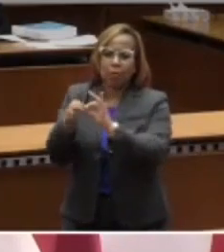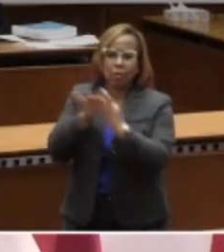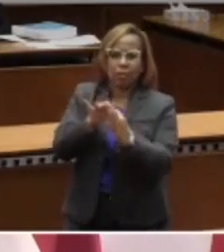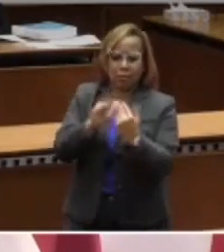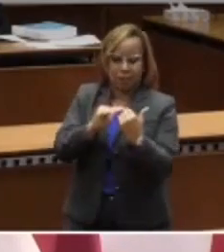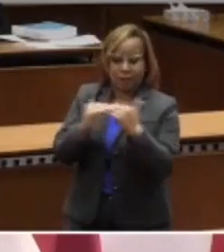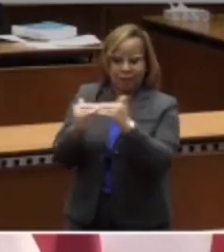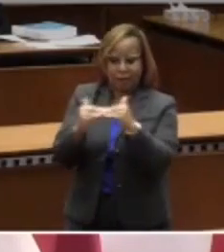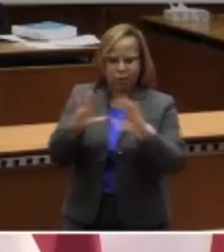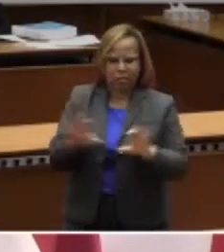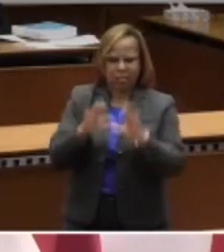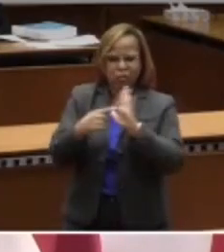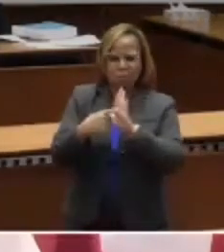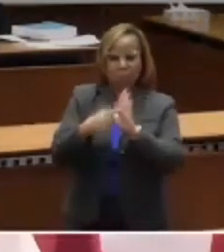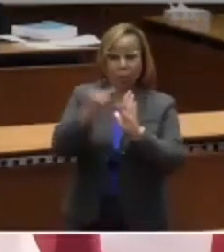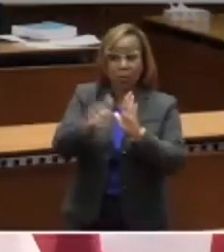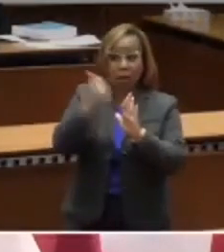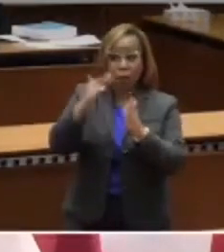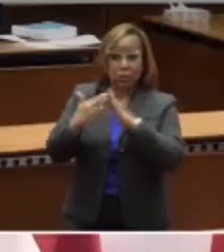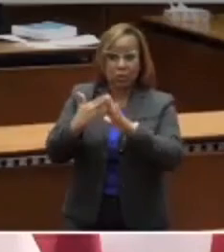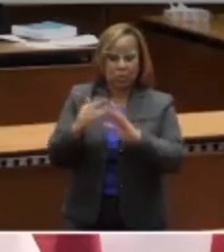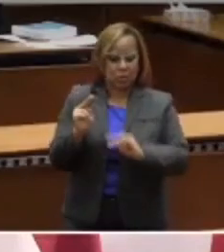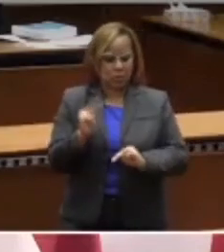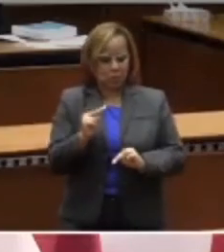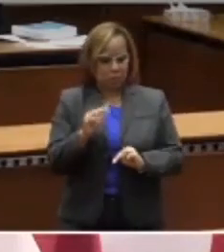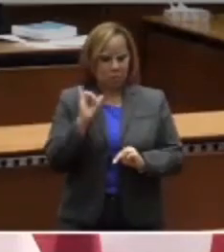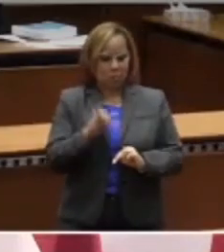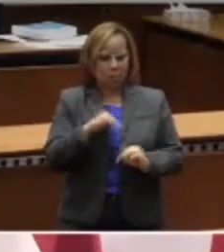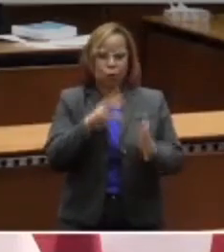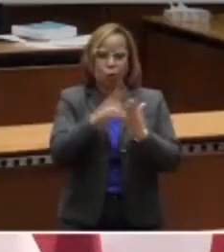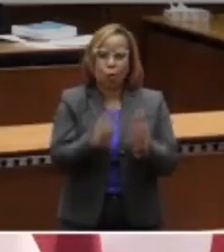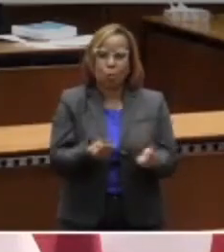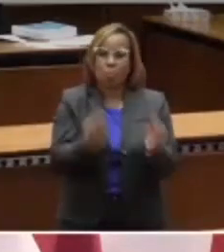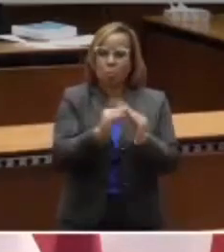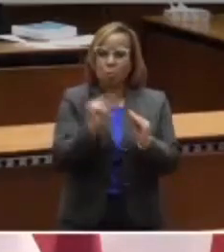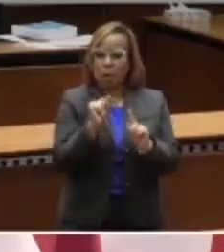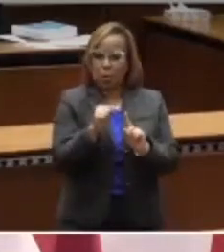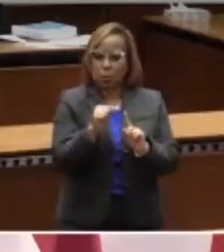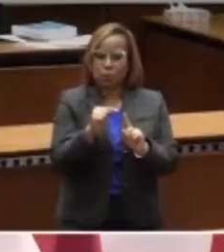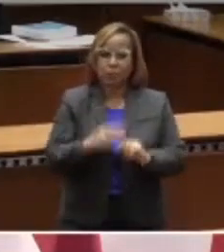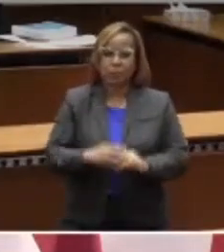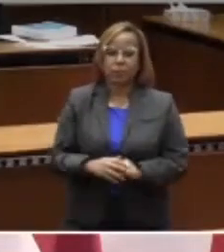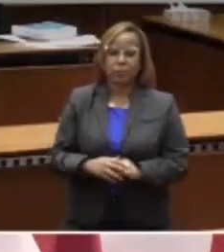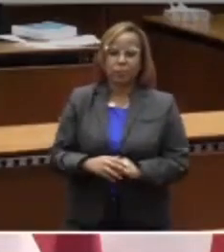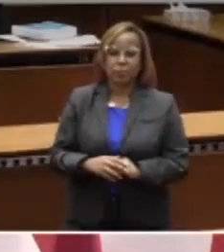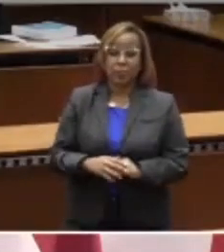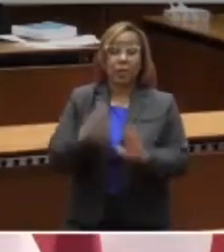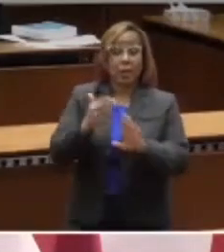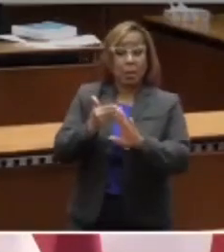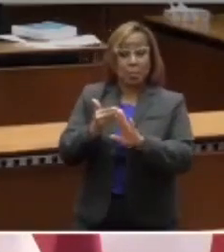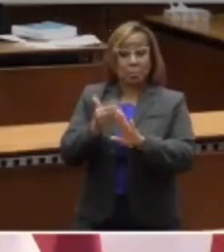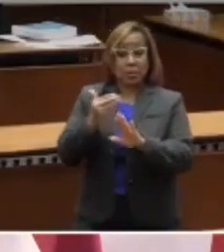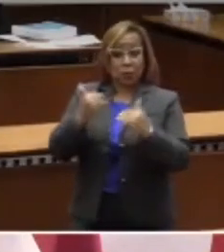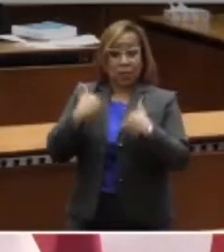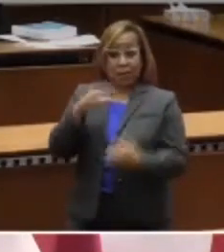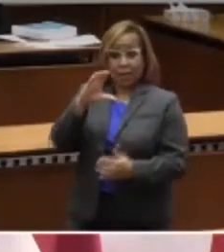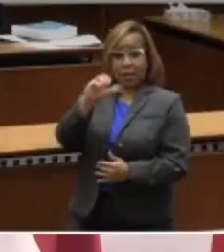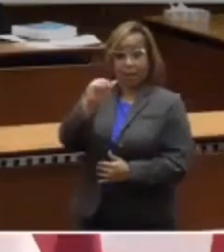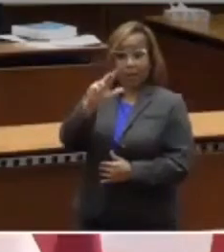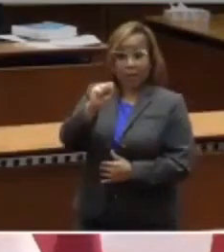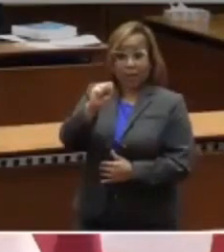in action model that other cities have reached out to learn more about. And before there was a CARES